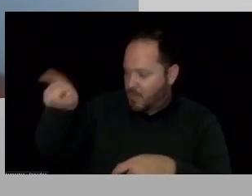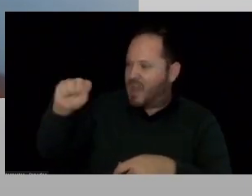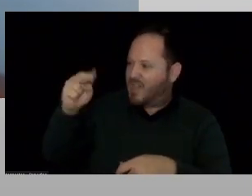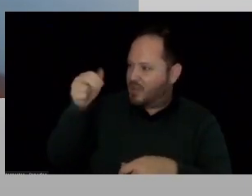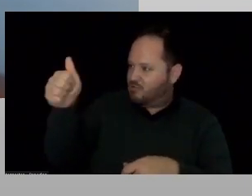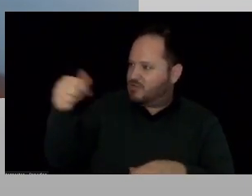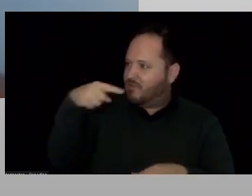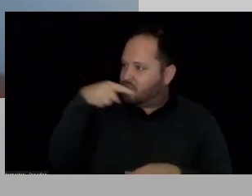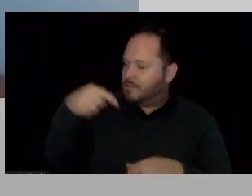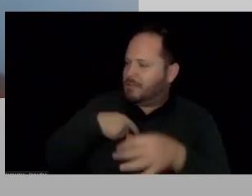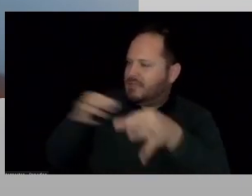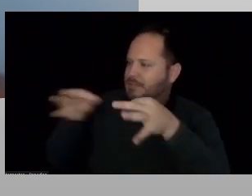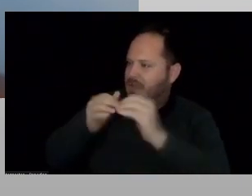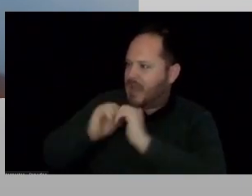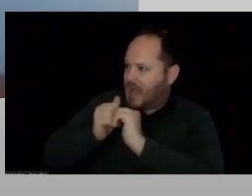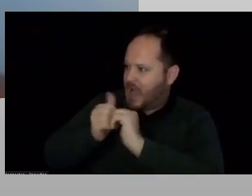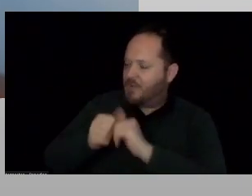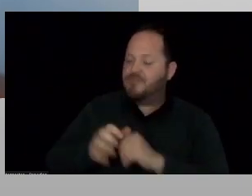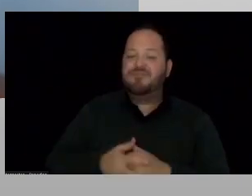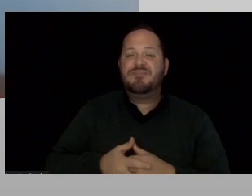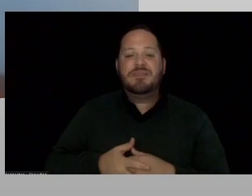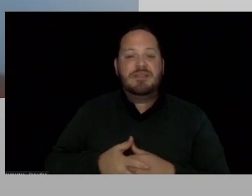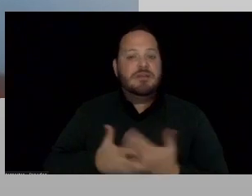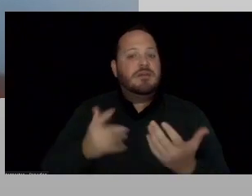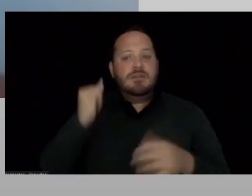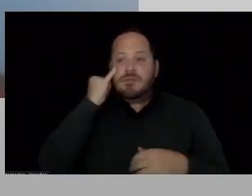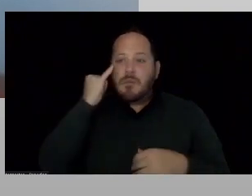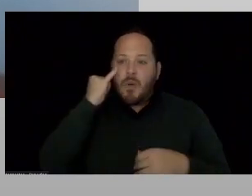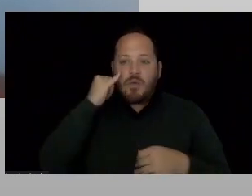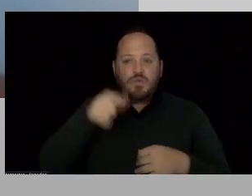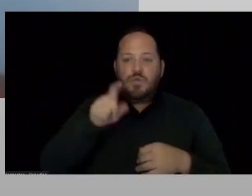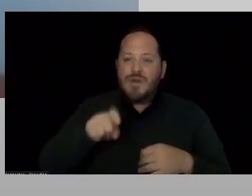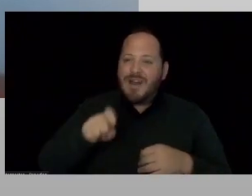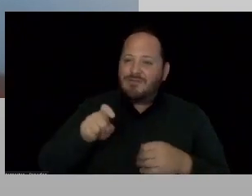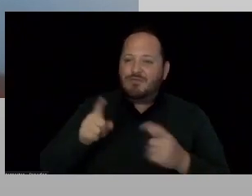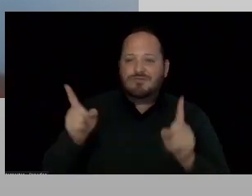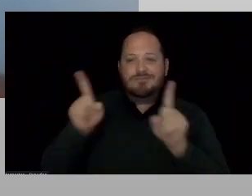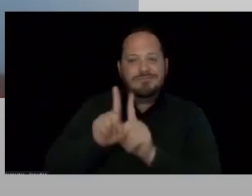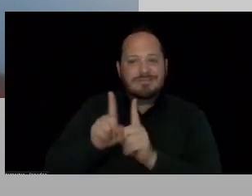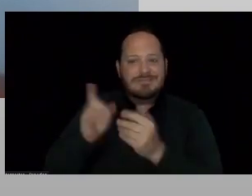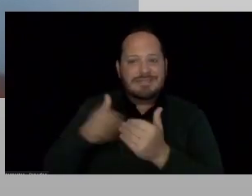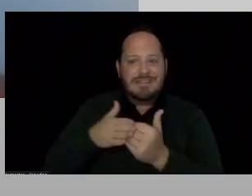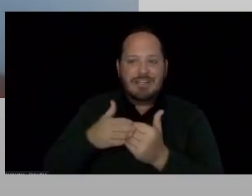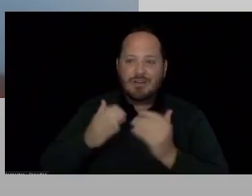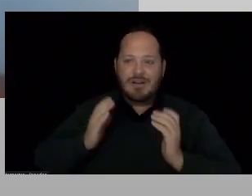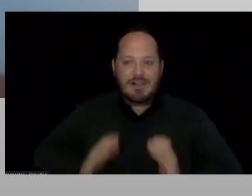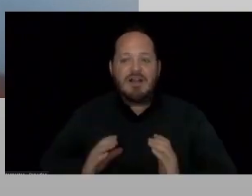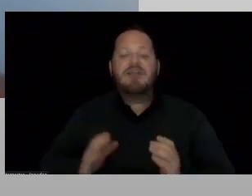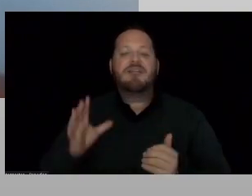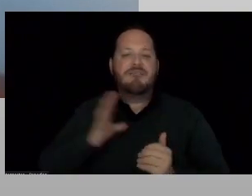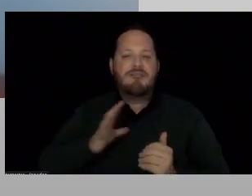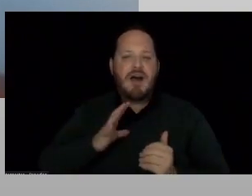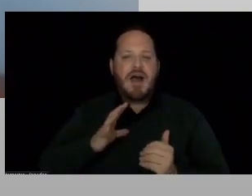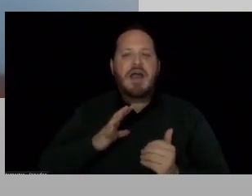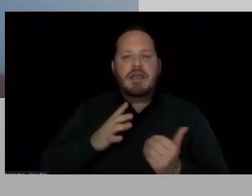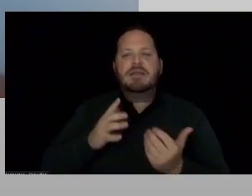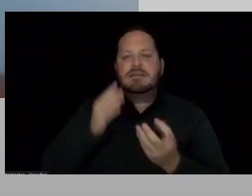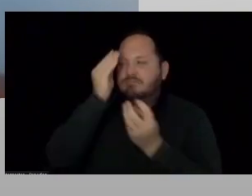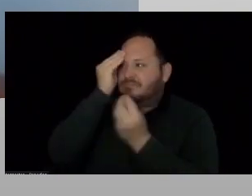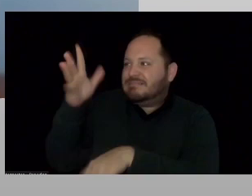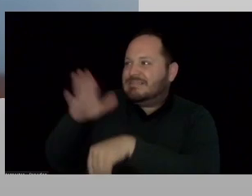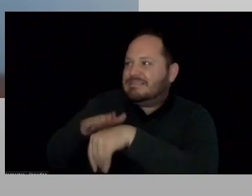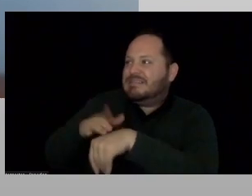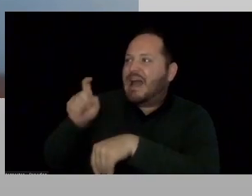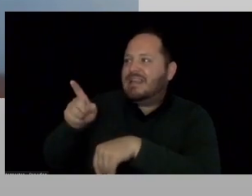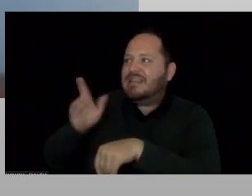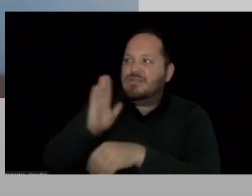head away from your client's face if possible to reduce exposure, being sure to let your client know why you're doing this. Another way to